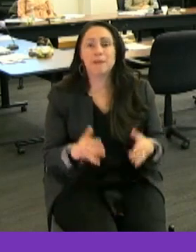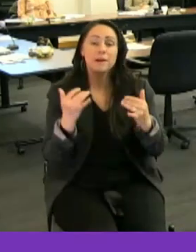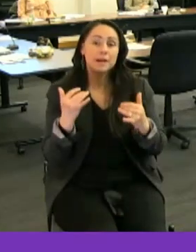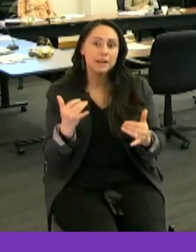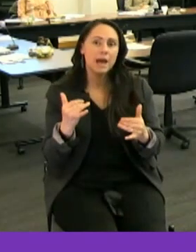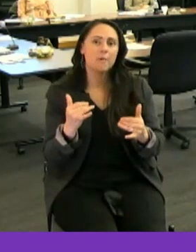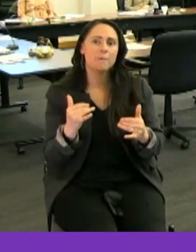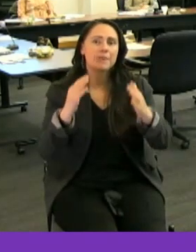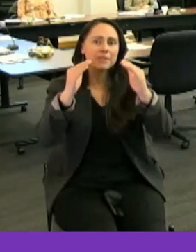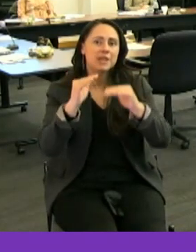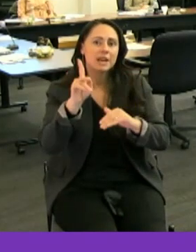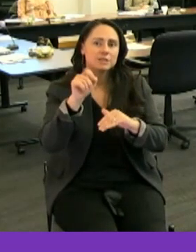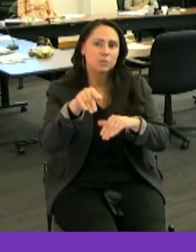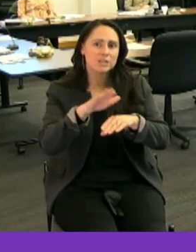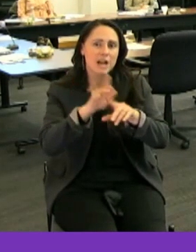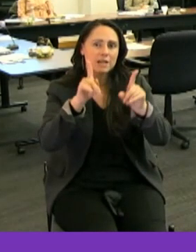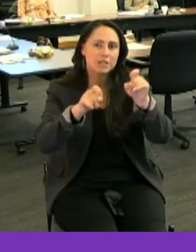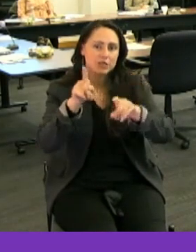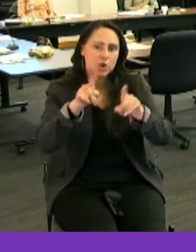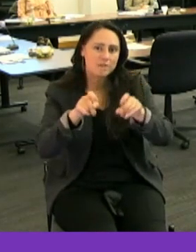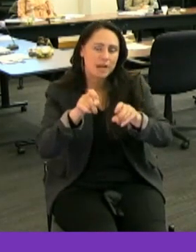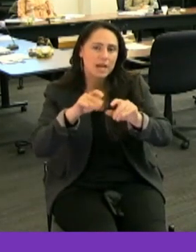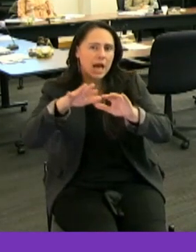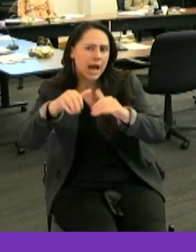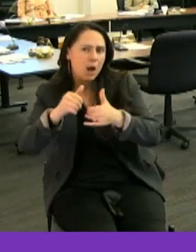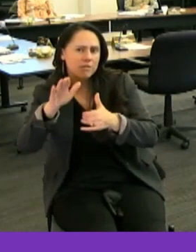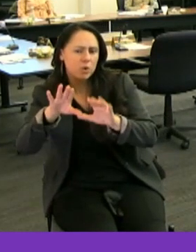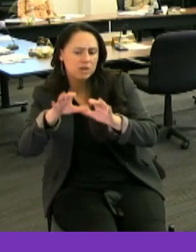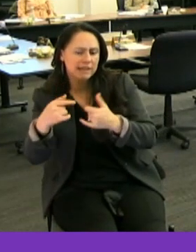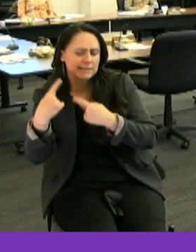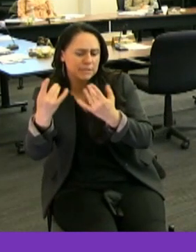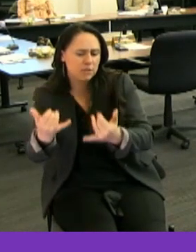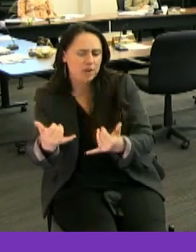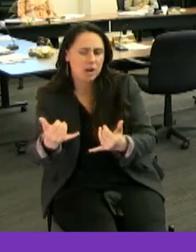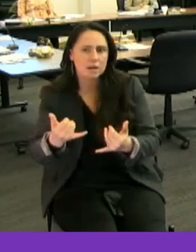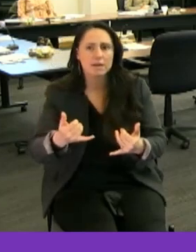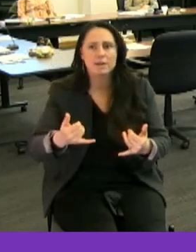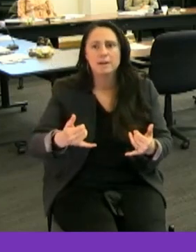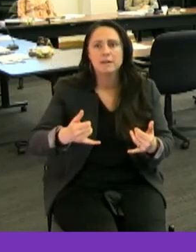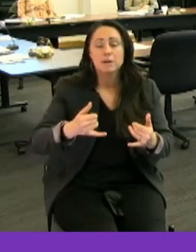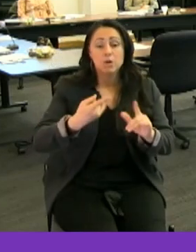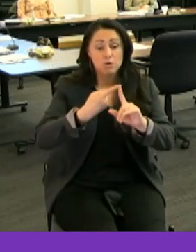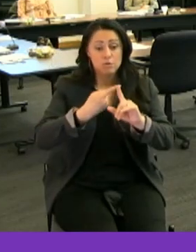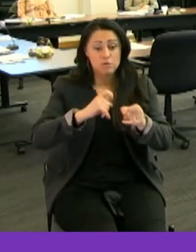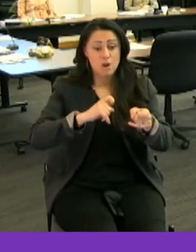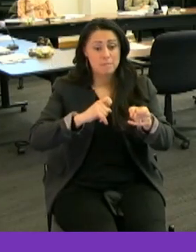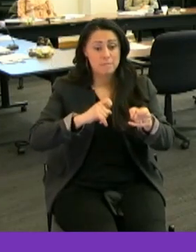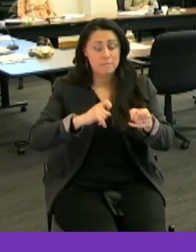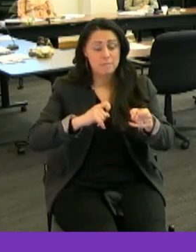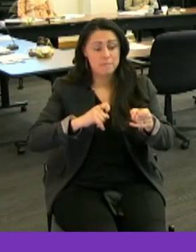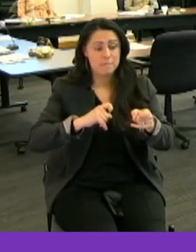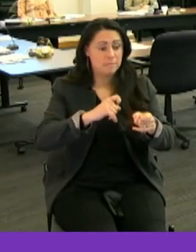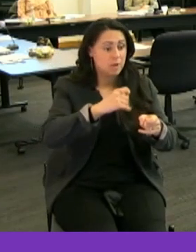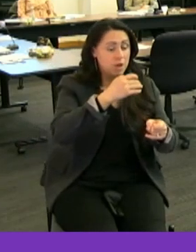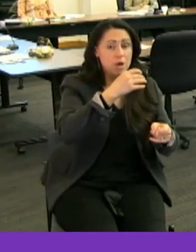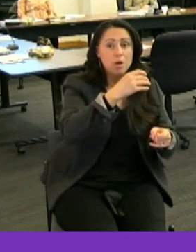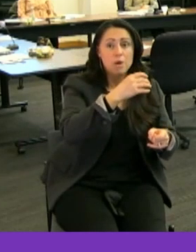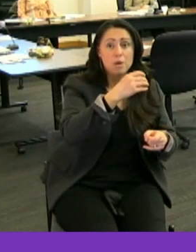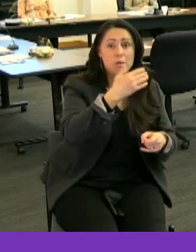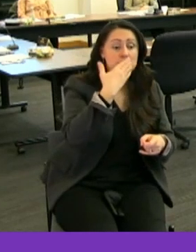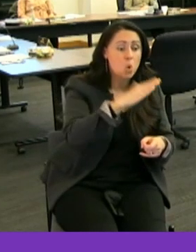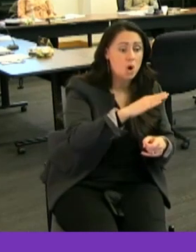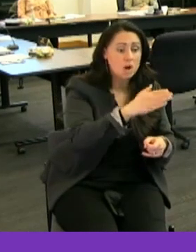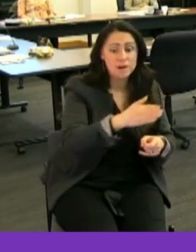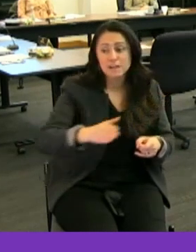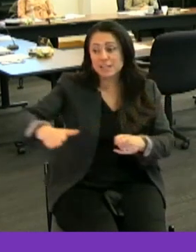Now, the next question on my survey was, how have your classes been so far? It was out of a scale from poor to excellent out of